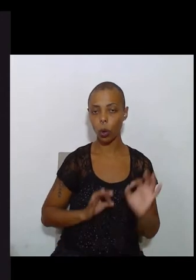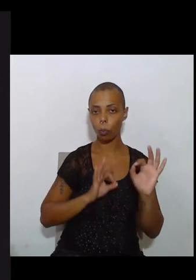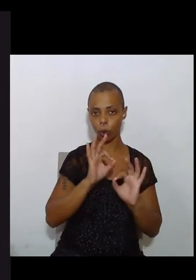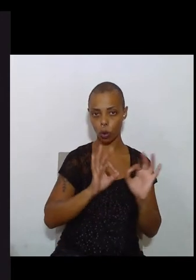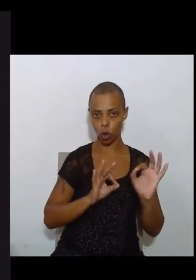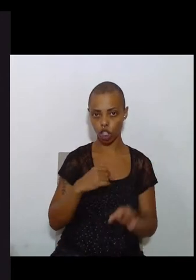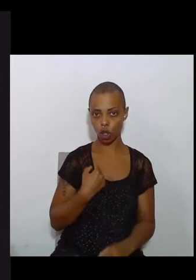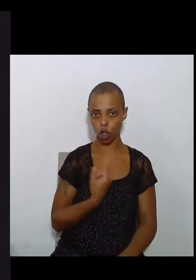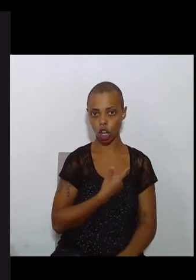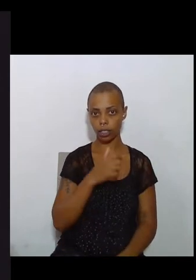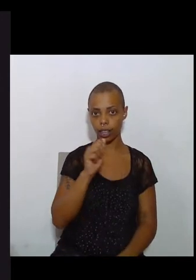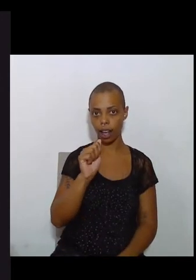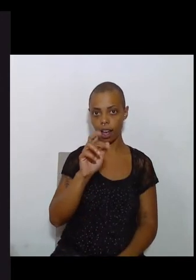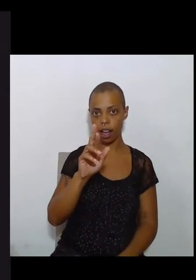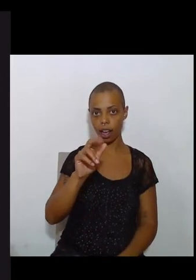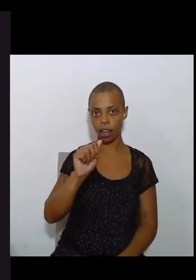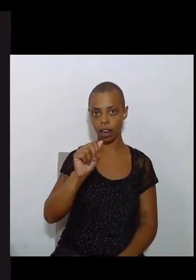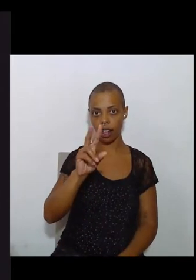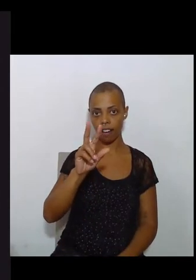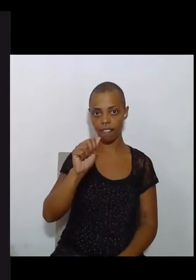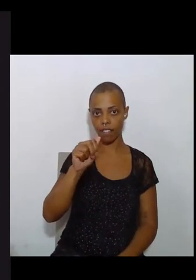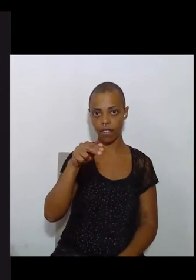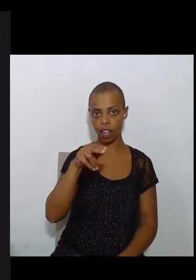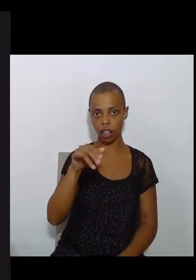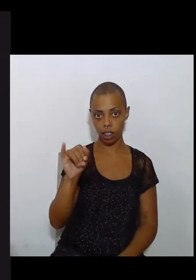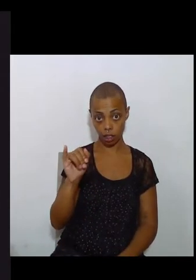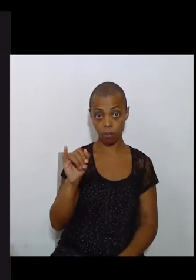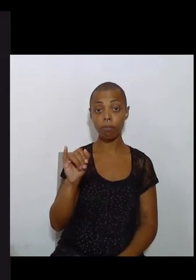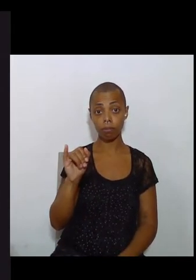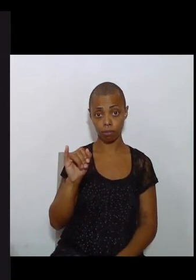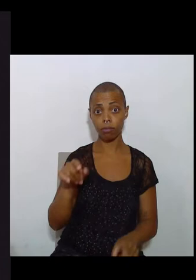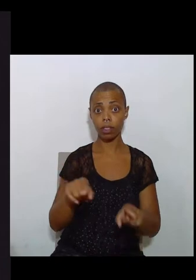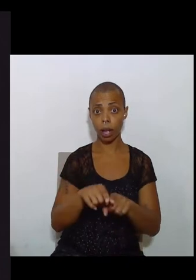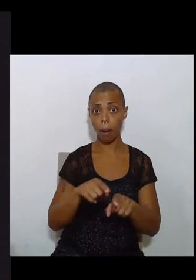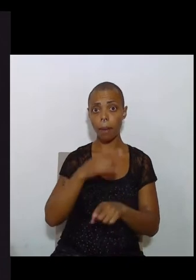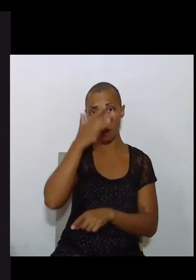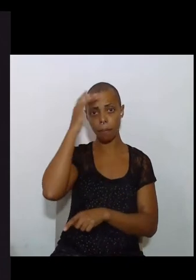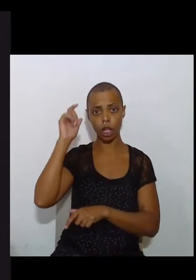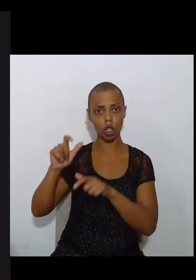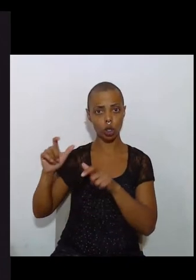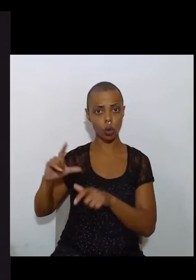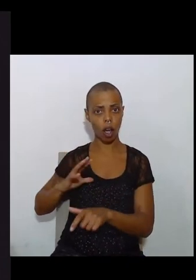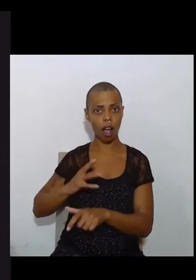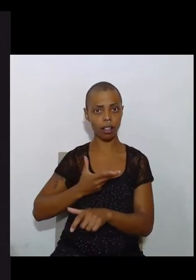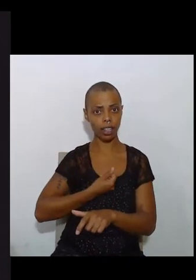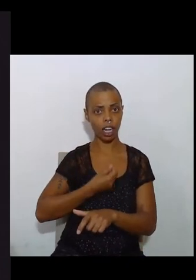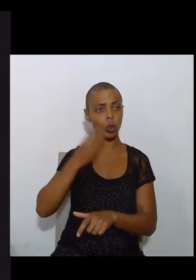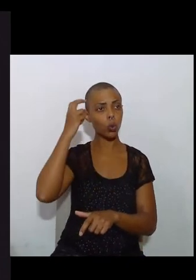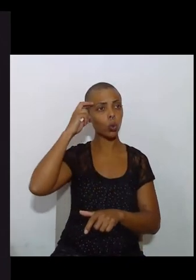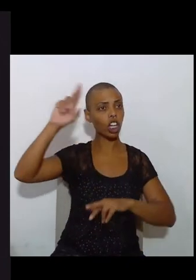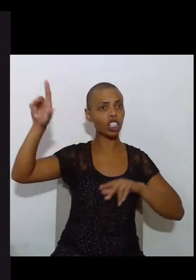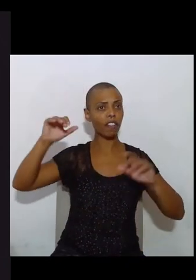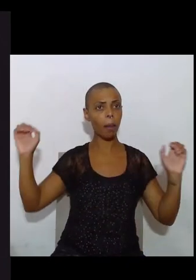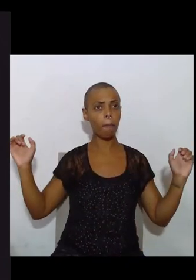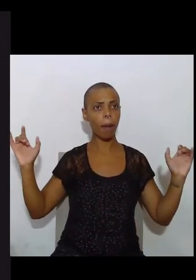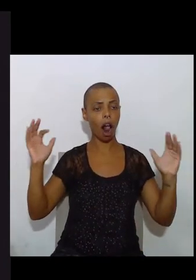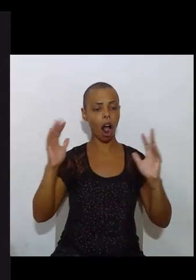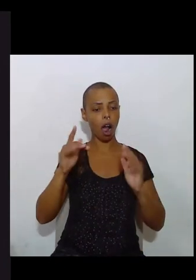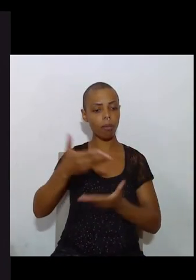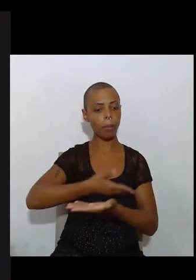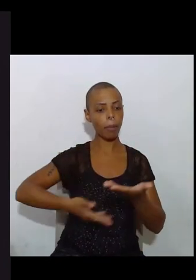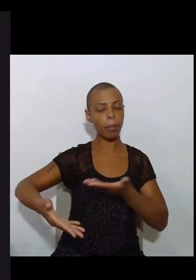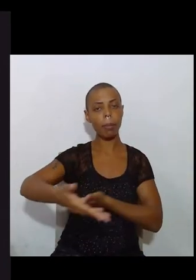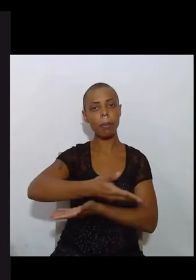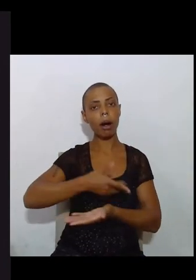transgender people from various cultures to understand each other and to be able to build that solidarity across